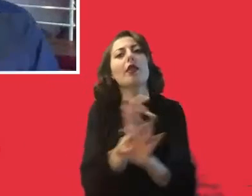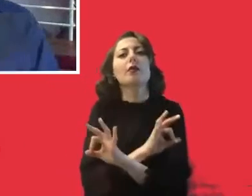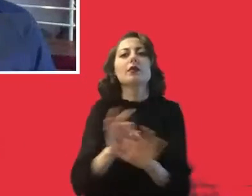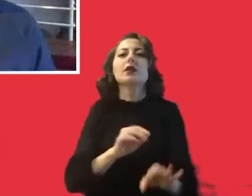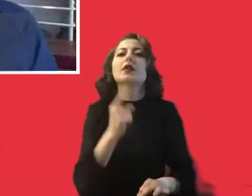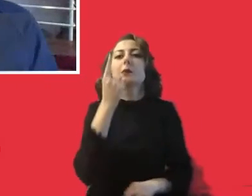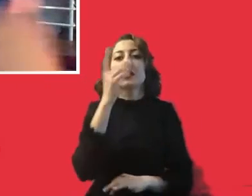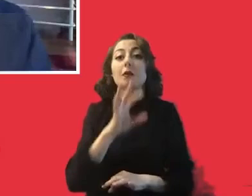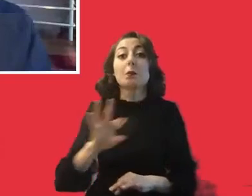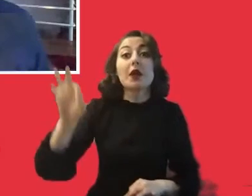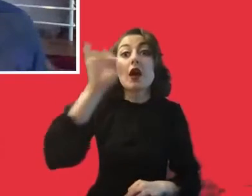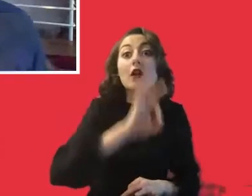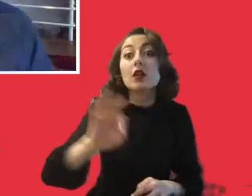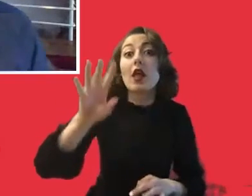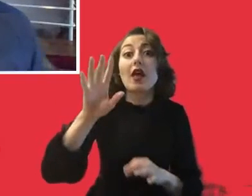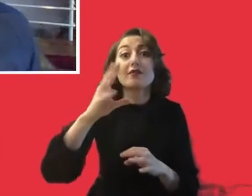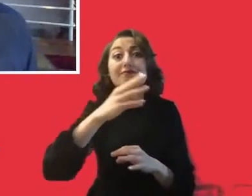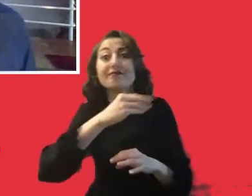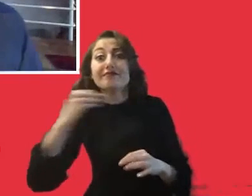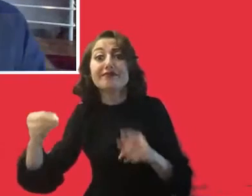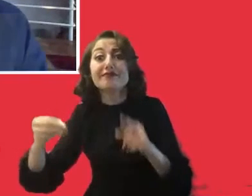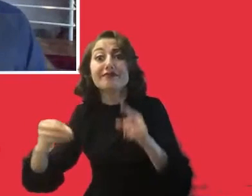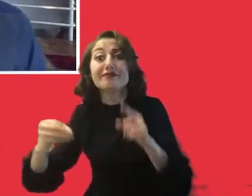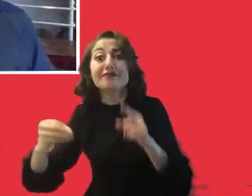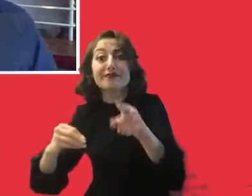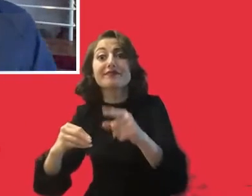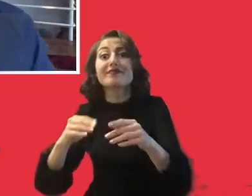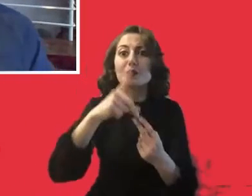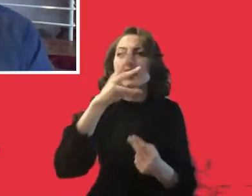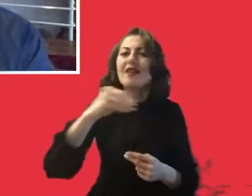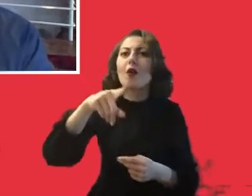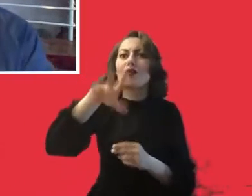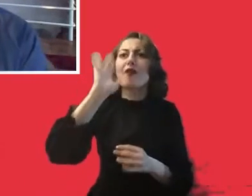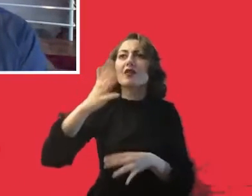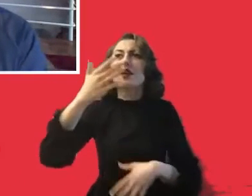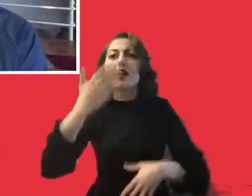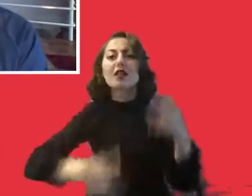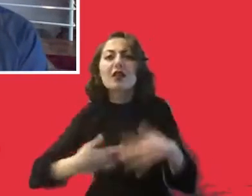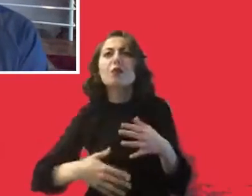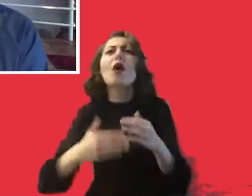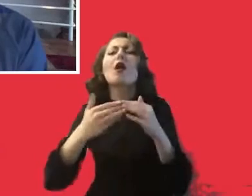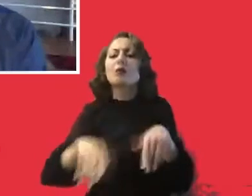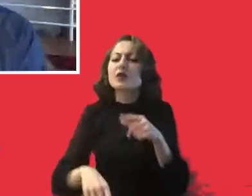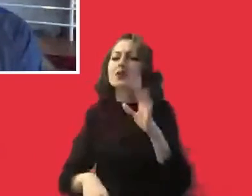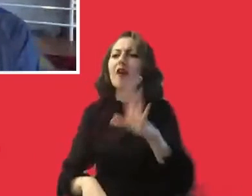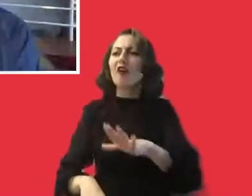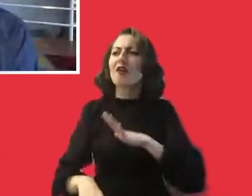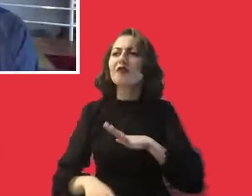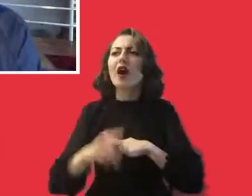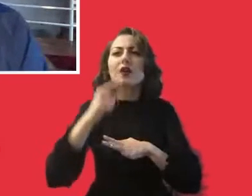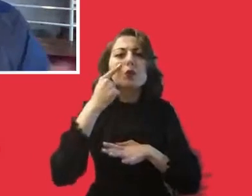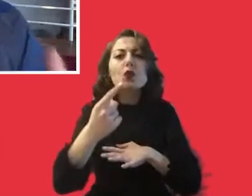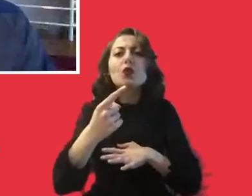giant, because there's when you look at when we know that 1/7 of the world is